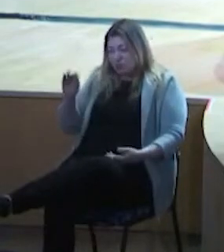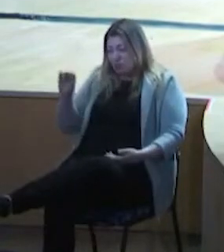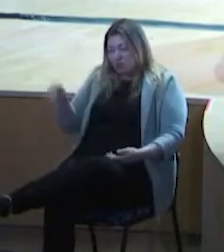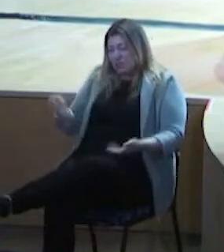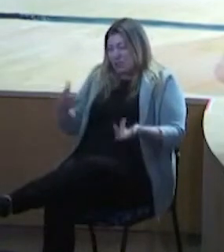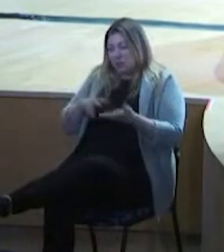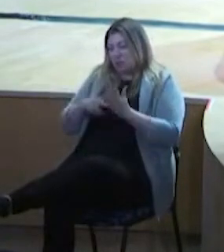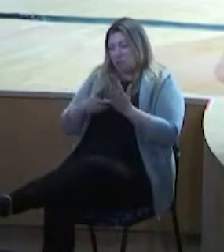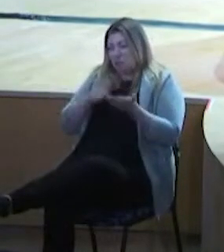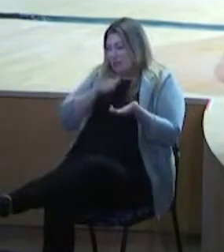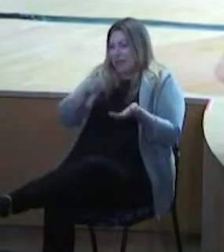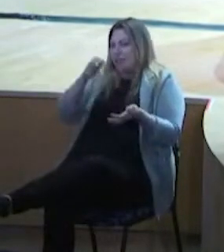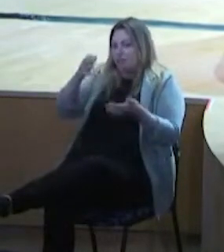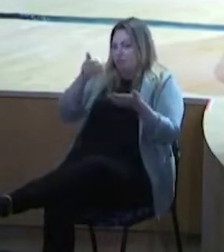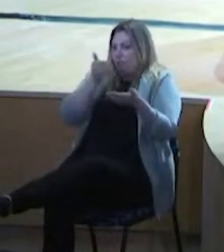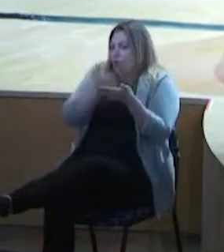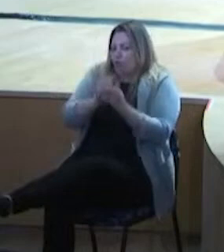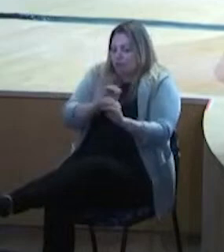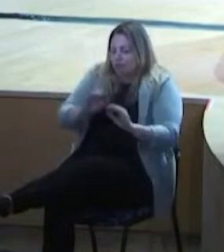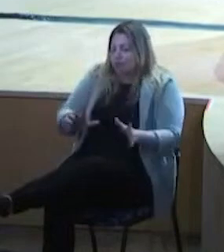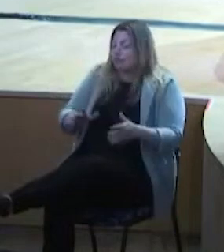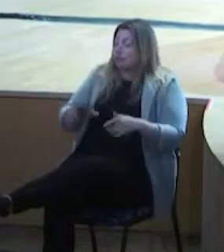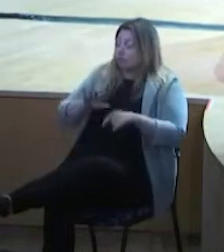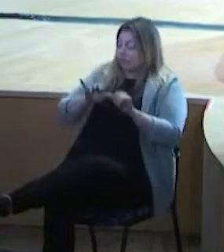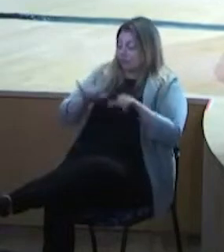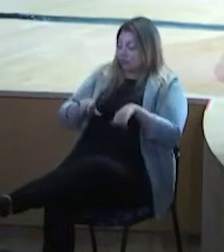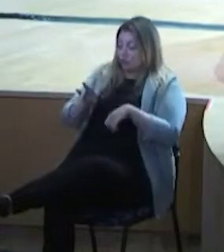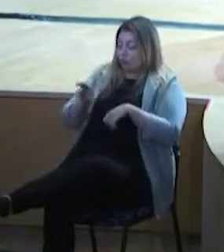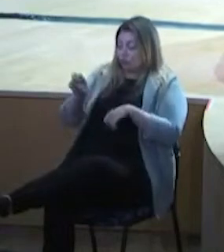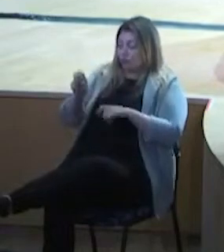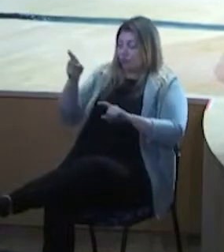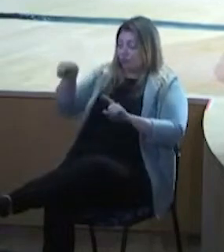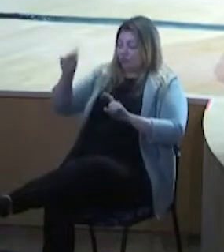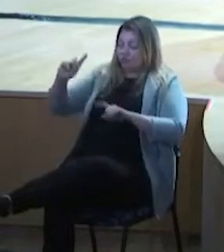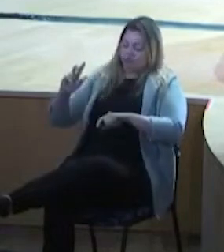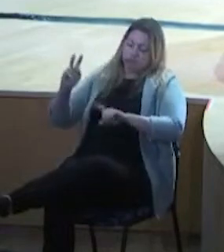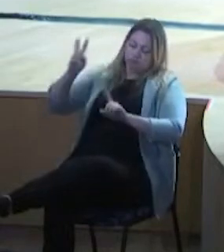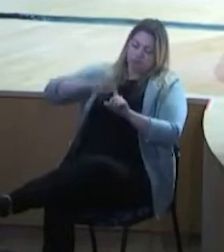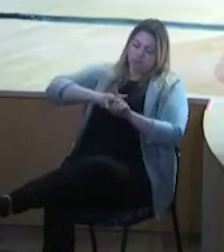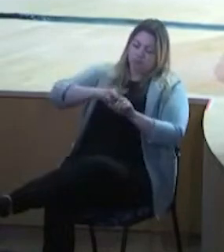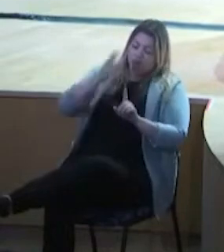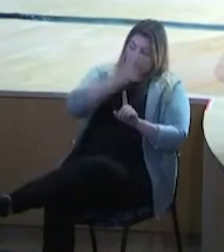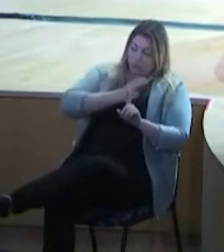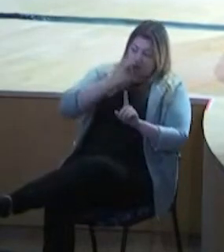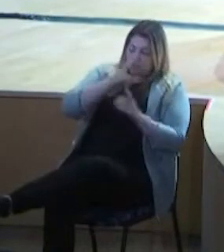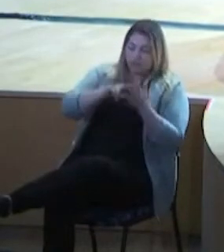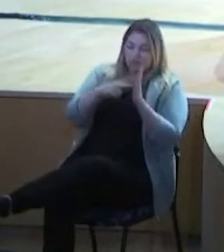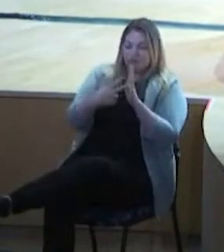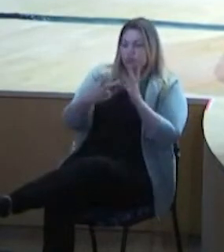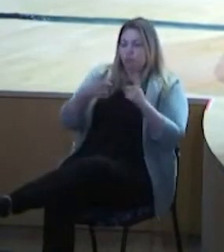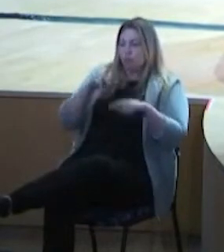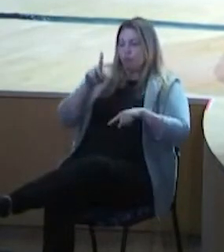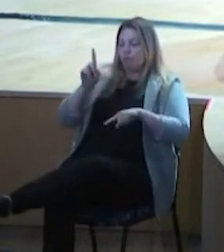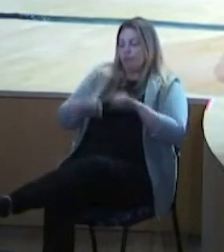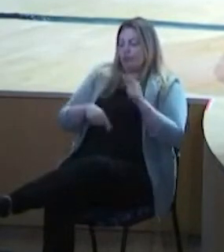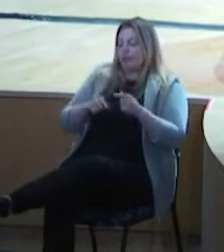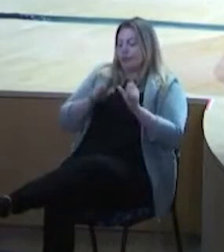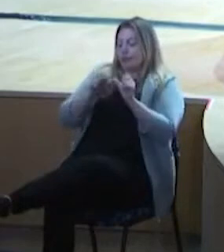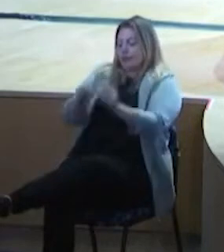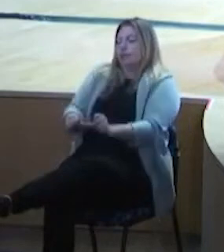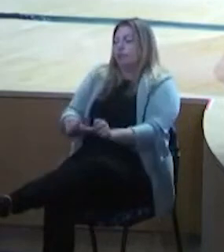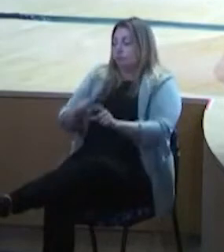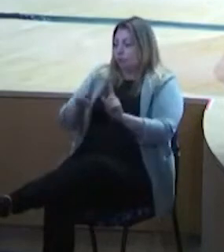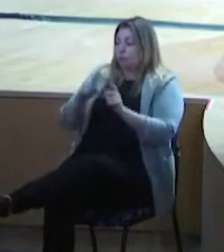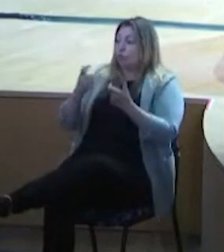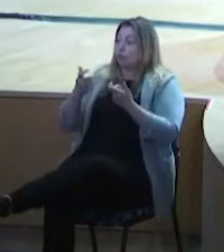you know, the systems that the U.S. has placed on Hawaii took away our ability to be sustainable. So we're trying to